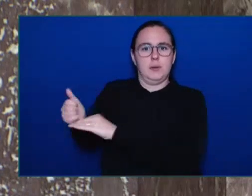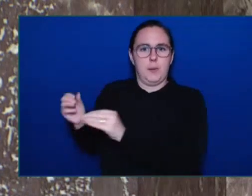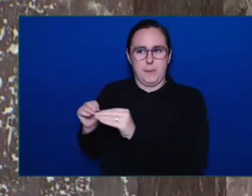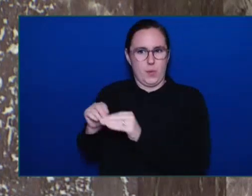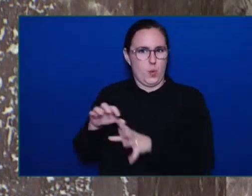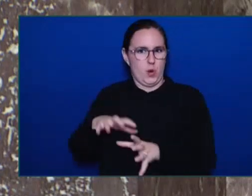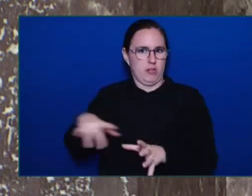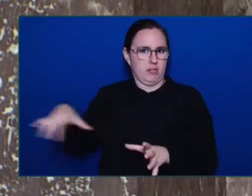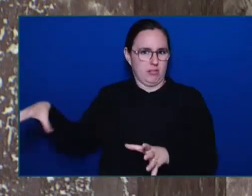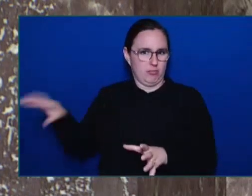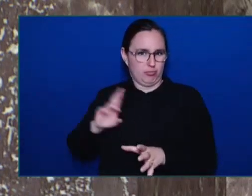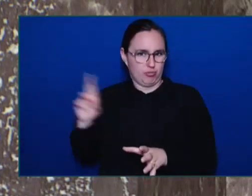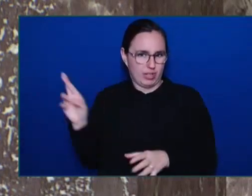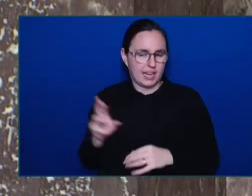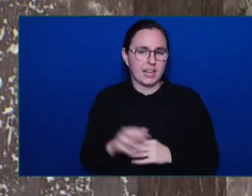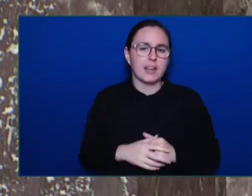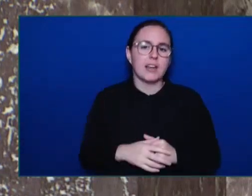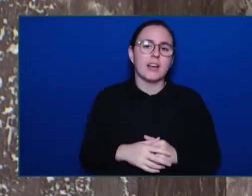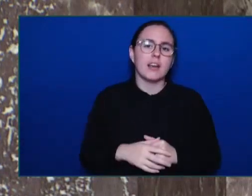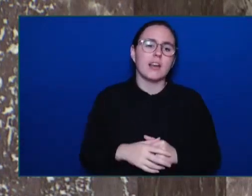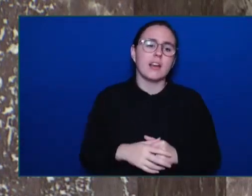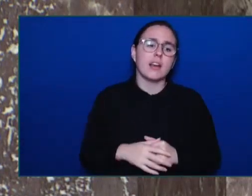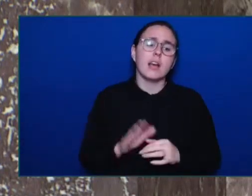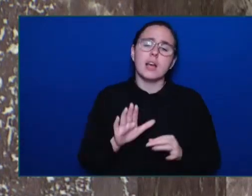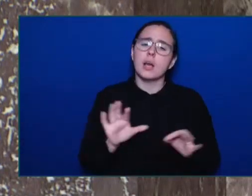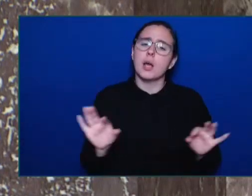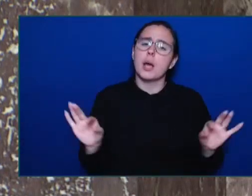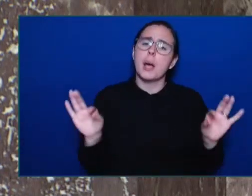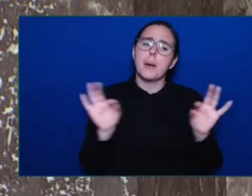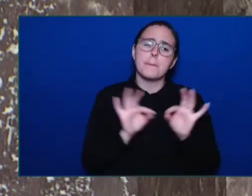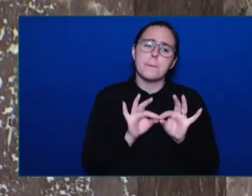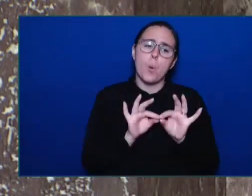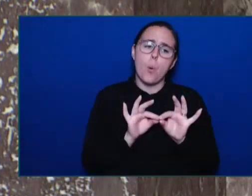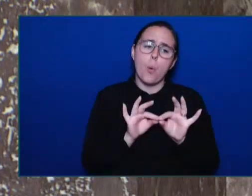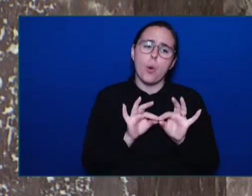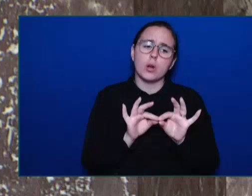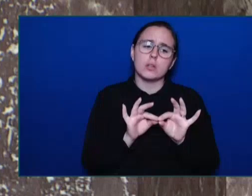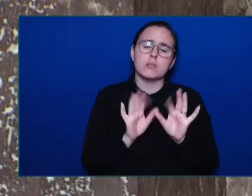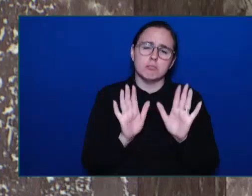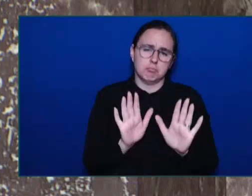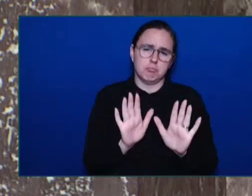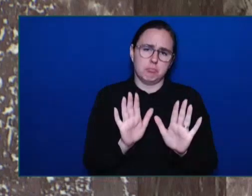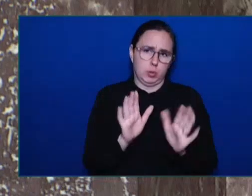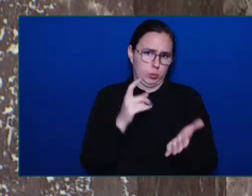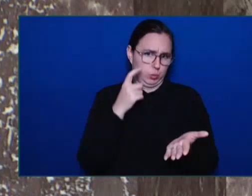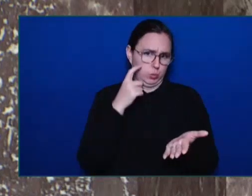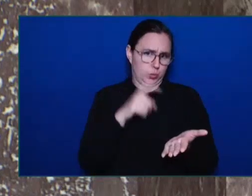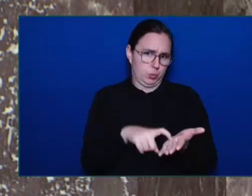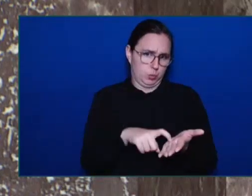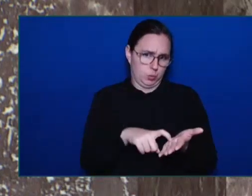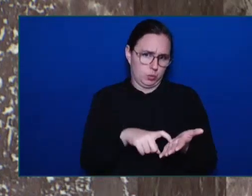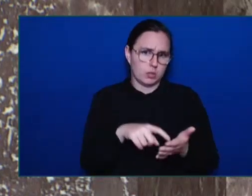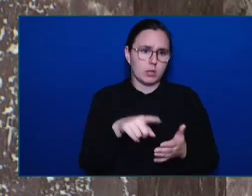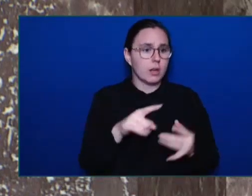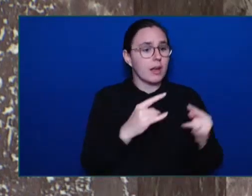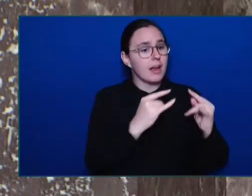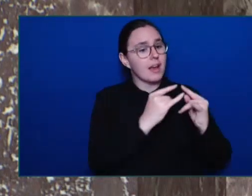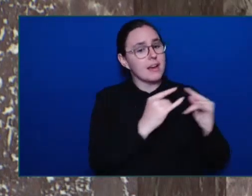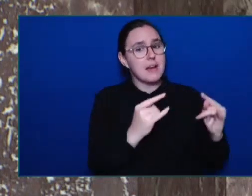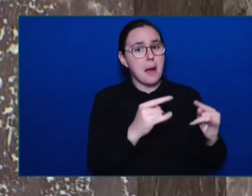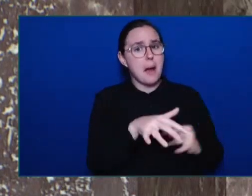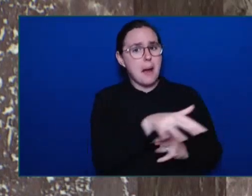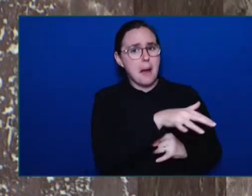that that the challenge around encampments is not only a challenge only in BC. This is a challenge being felt across the